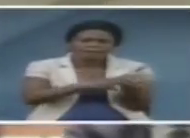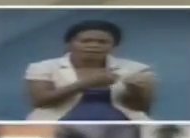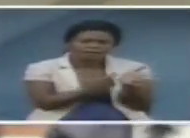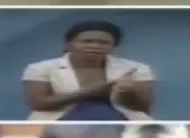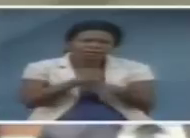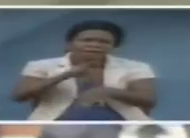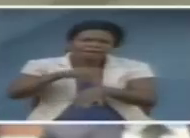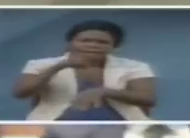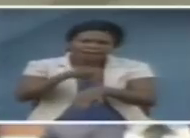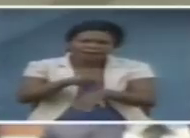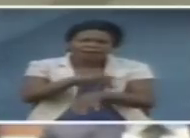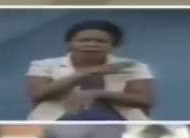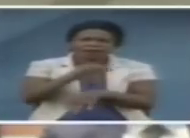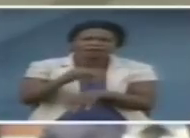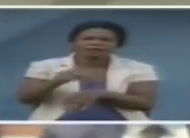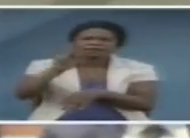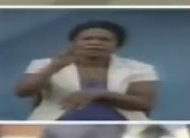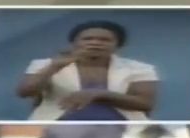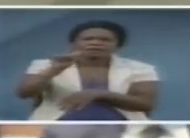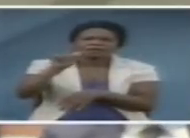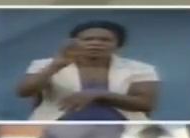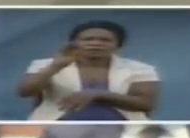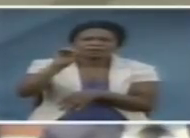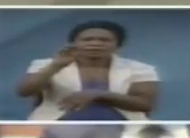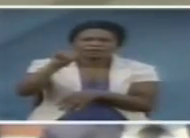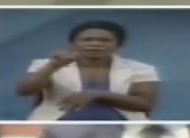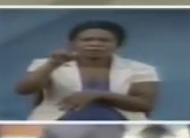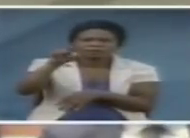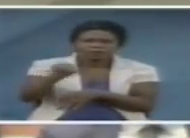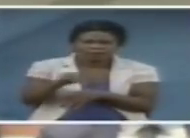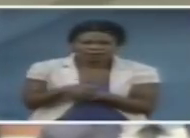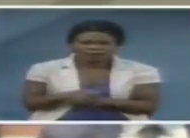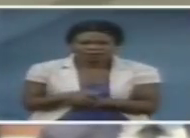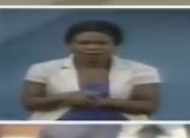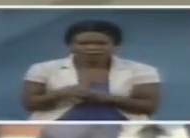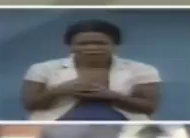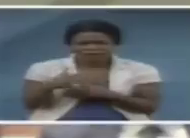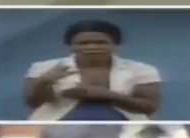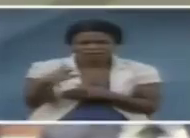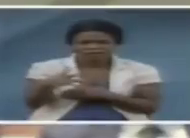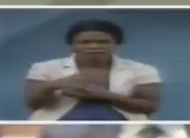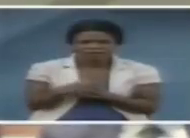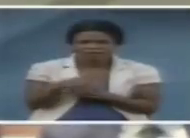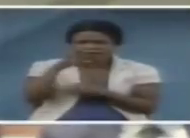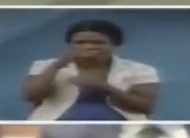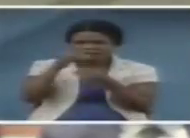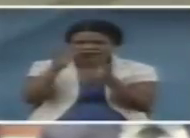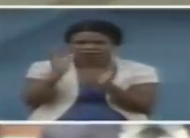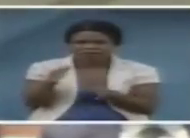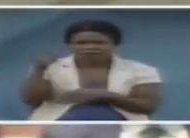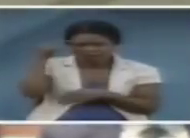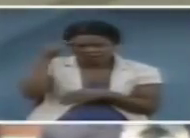in Mansa and Pika and a sub-hub in Kabompo, Honorable Ufuma.